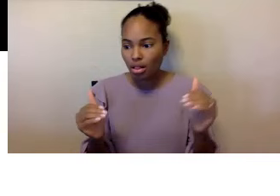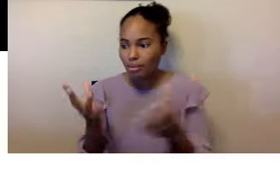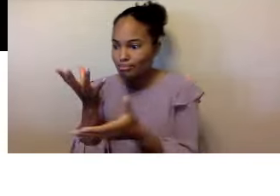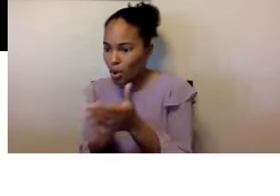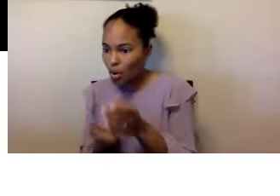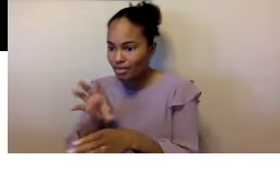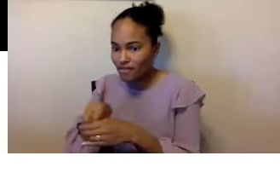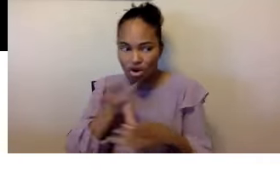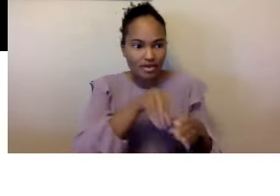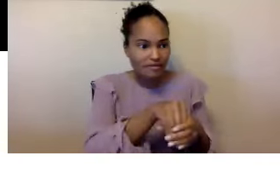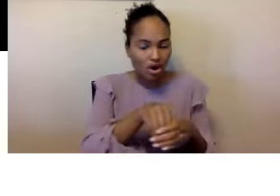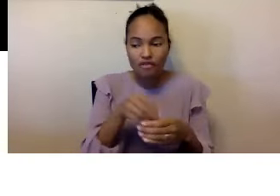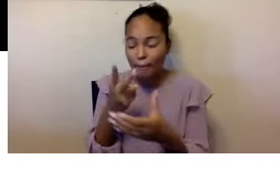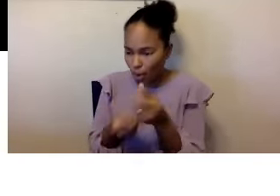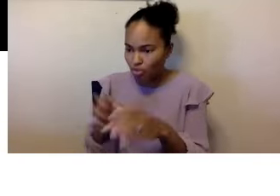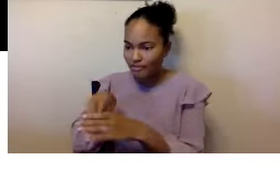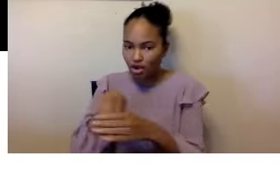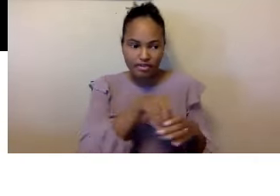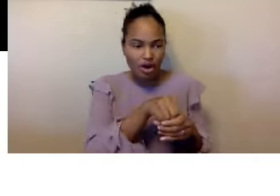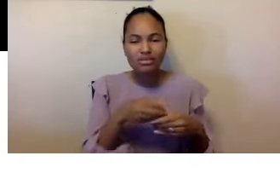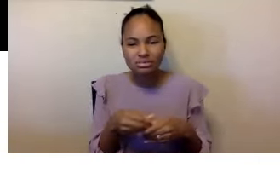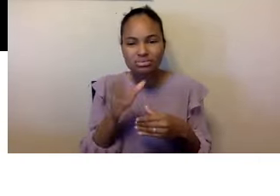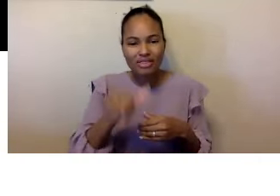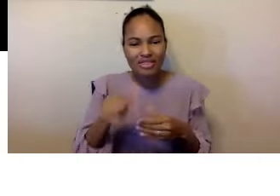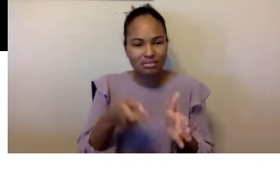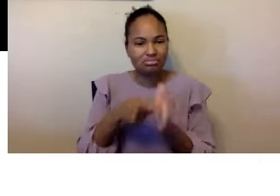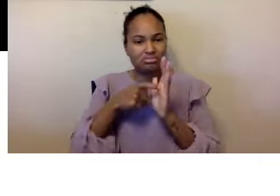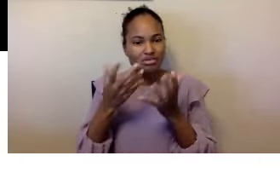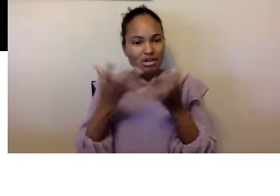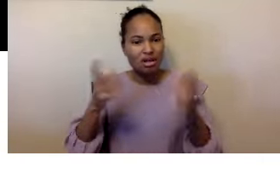that can be where a lot of our members of